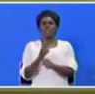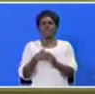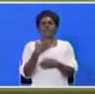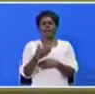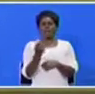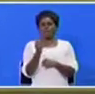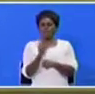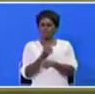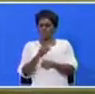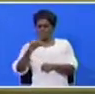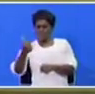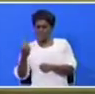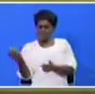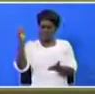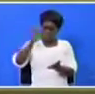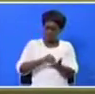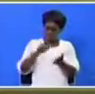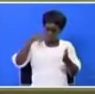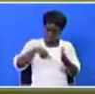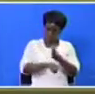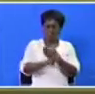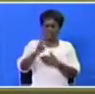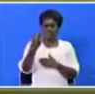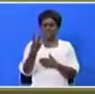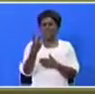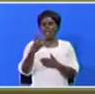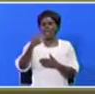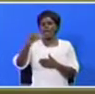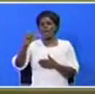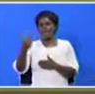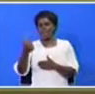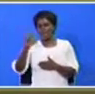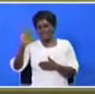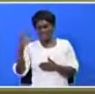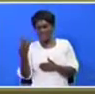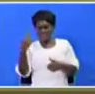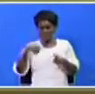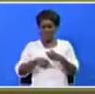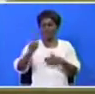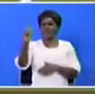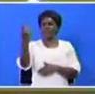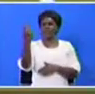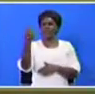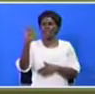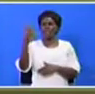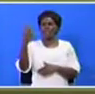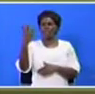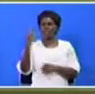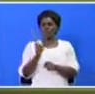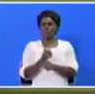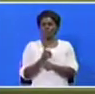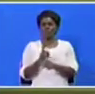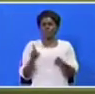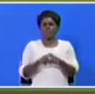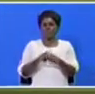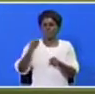minutes, Monahima Adan entered in the second goal, while Cherise Avilia bagged in the third goal for Kenya in the 34th minute. Ali Rudy